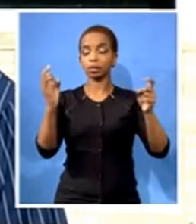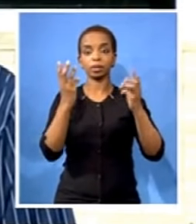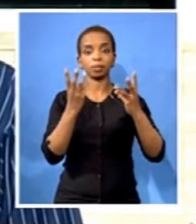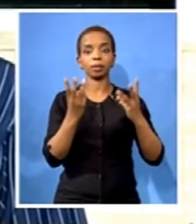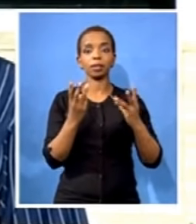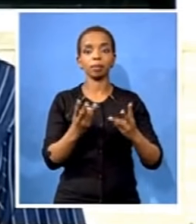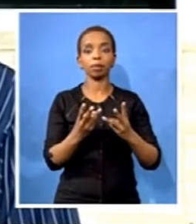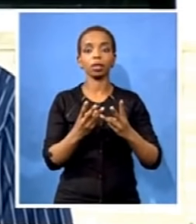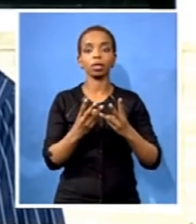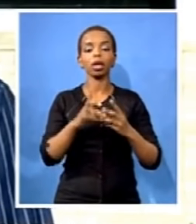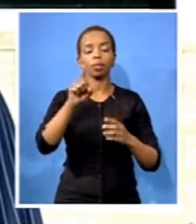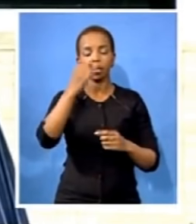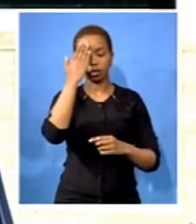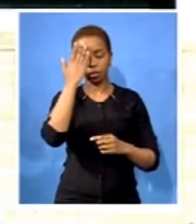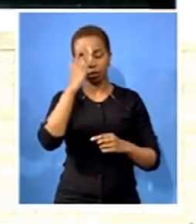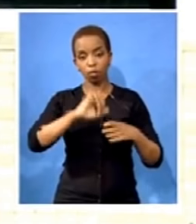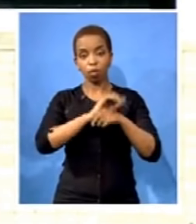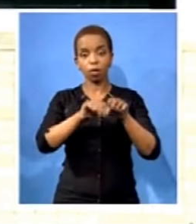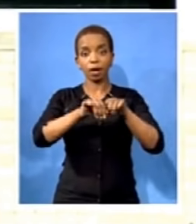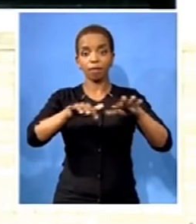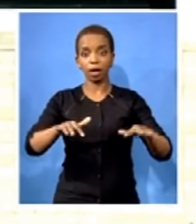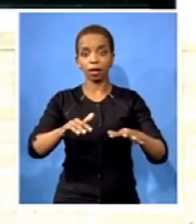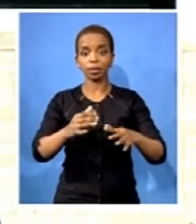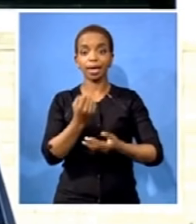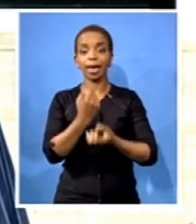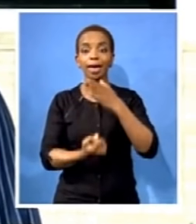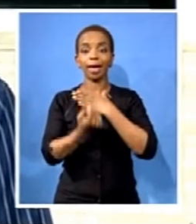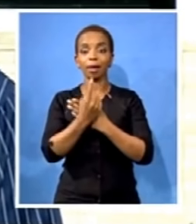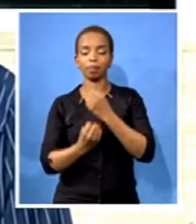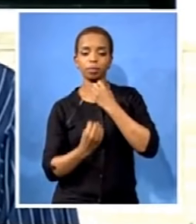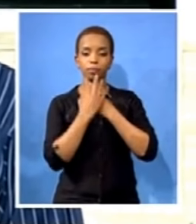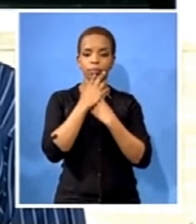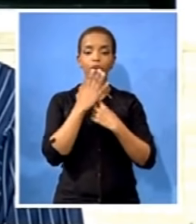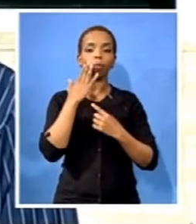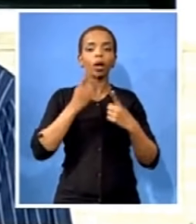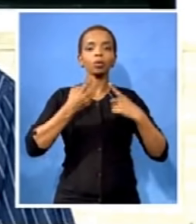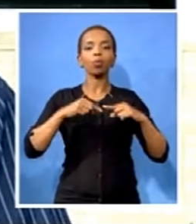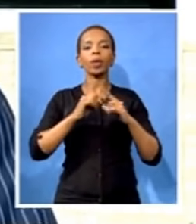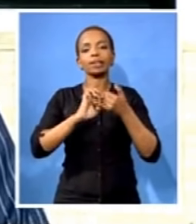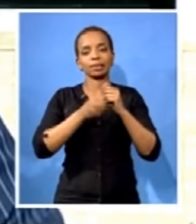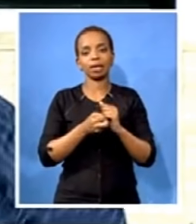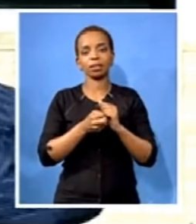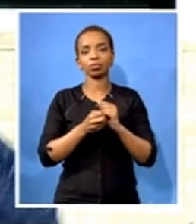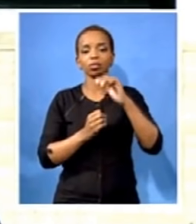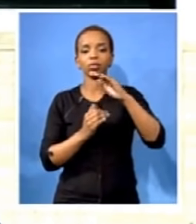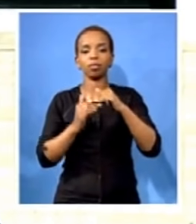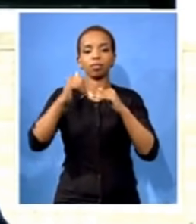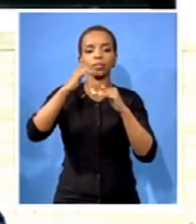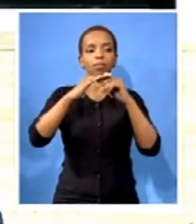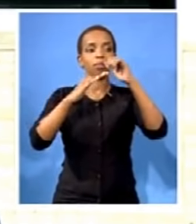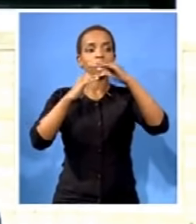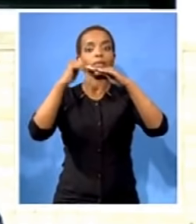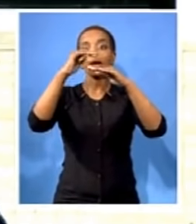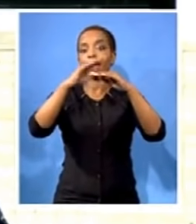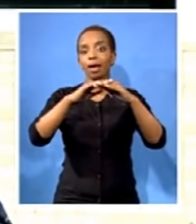the mode of rebuilding PRASA. We've got huge challenges at PRASA, but nonetheless,